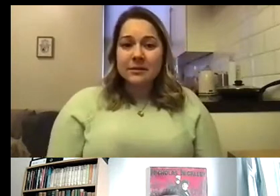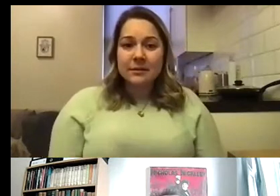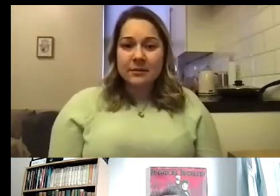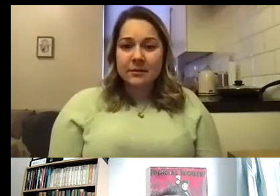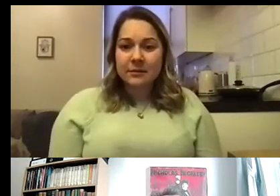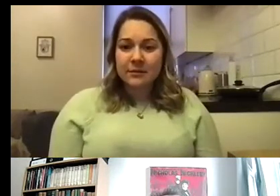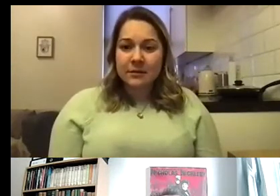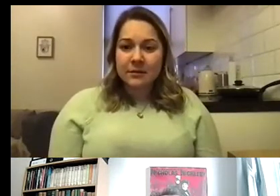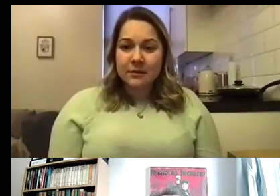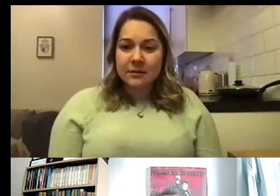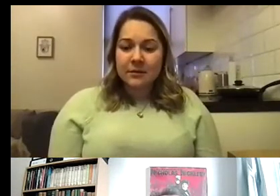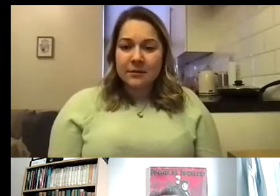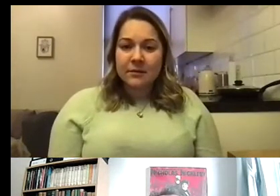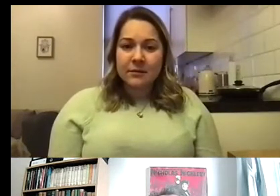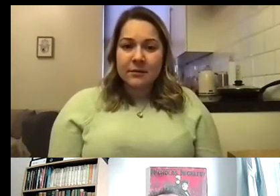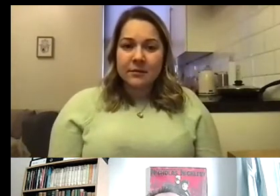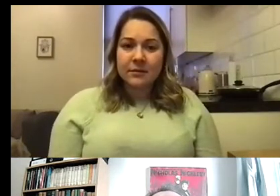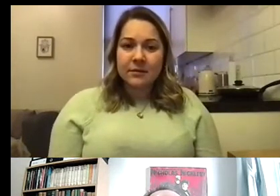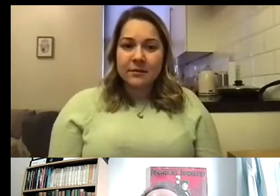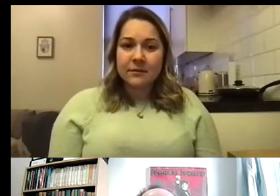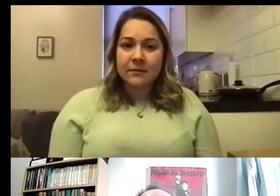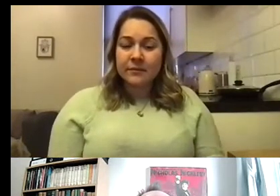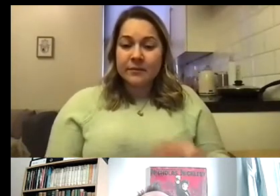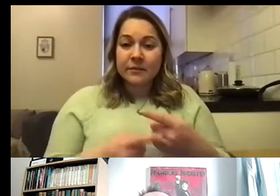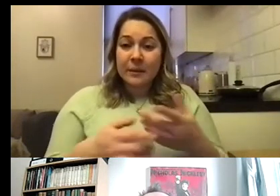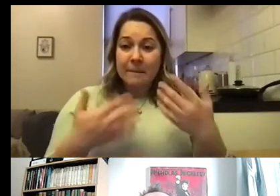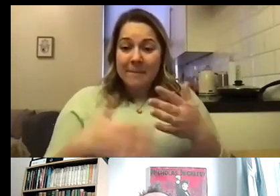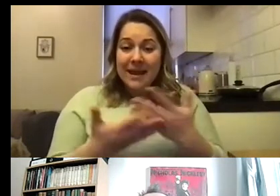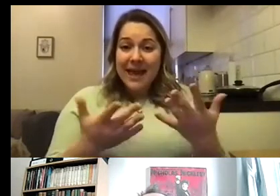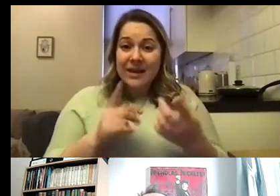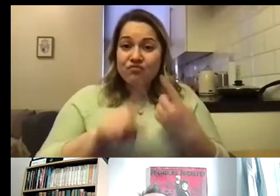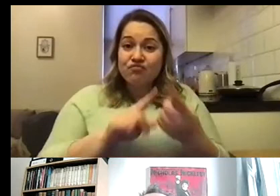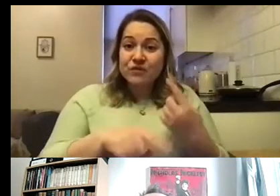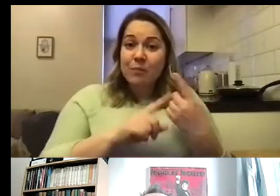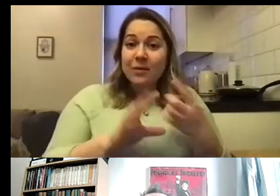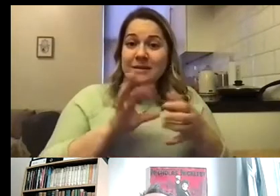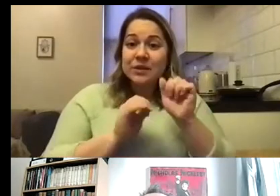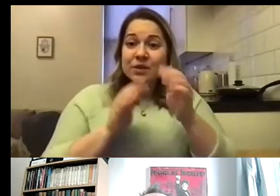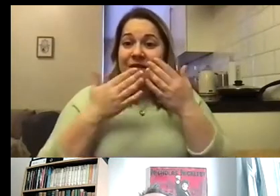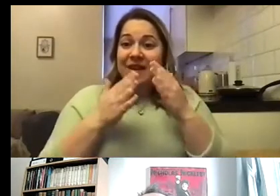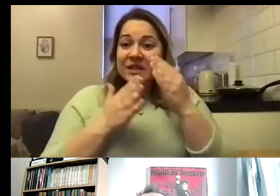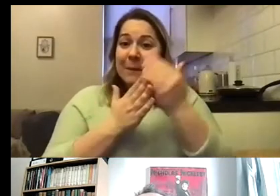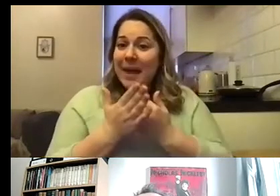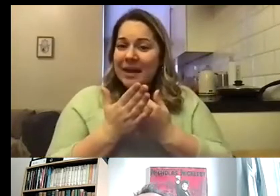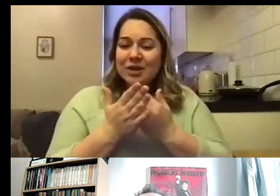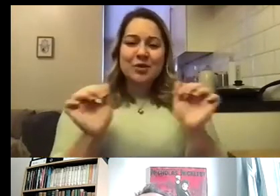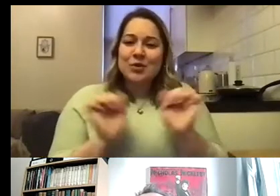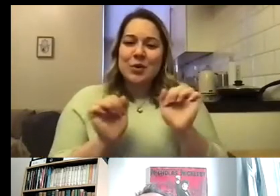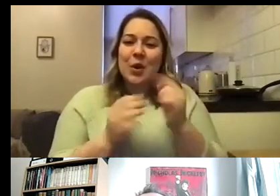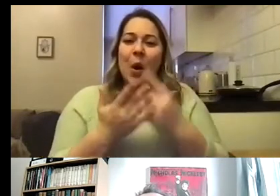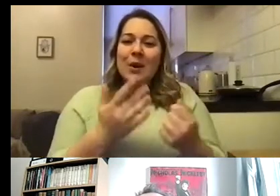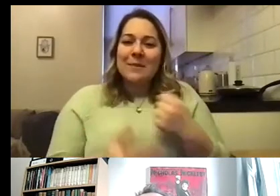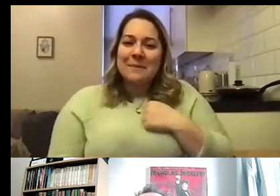Wonderful, yeah. And have you had any responses yet into your Facebook page? No, just my family so